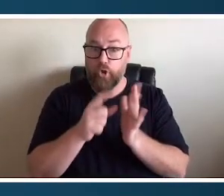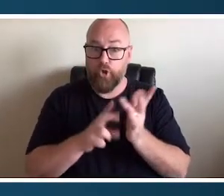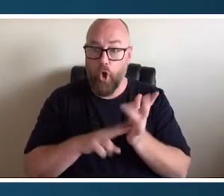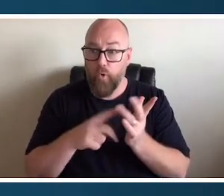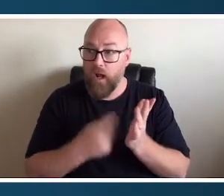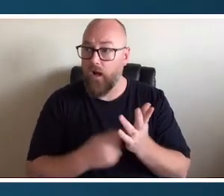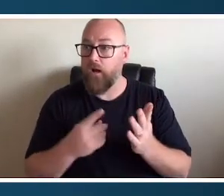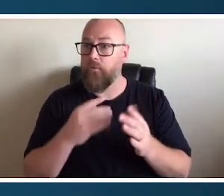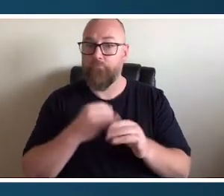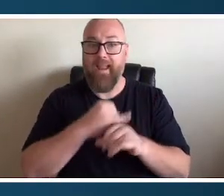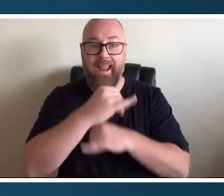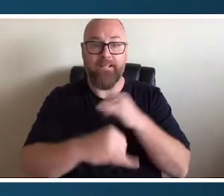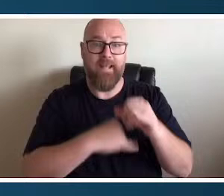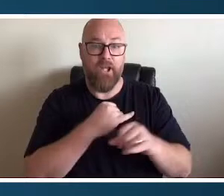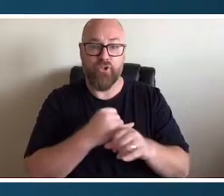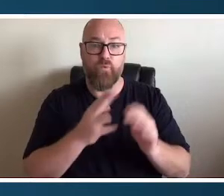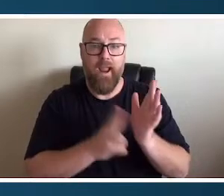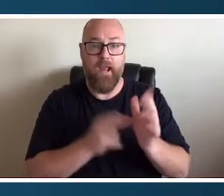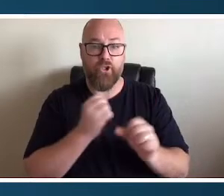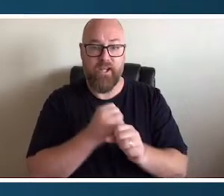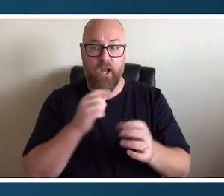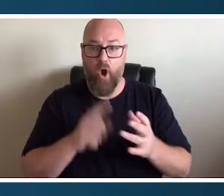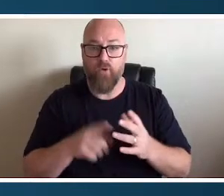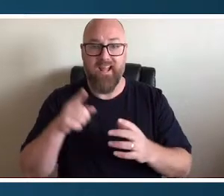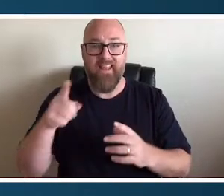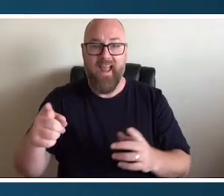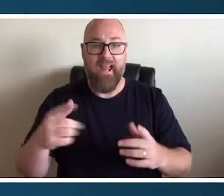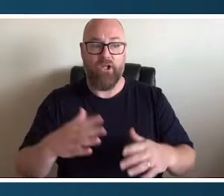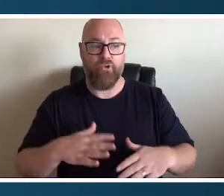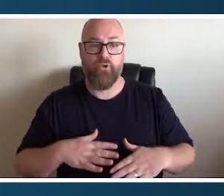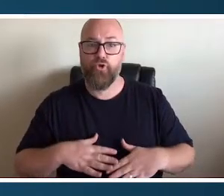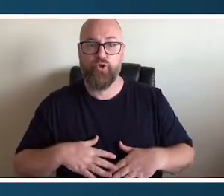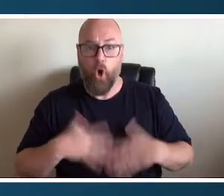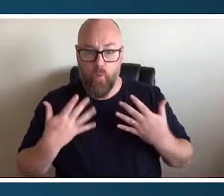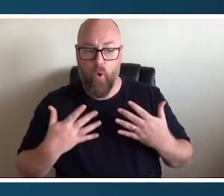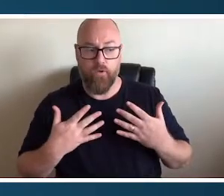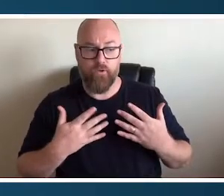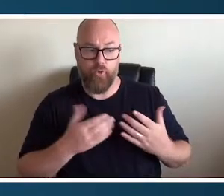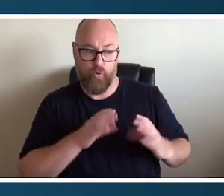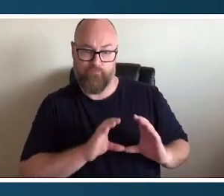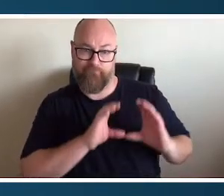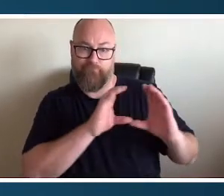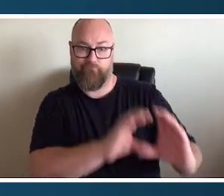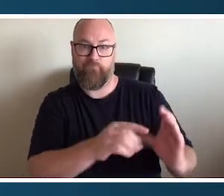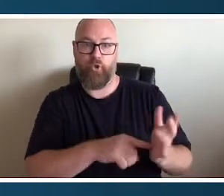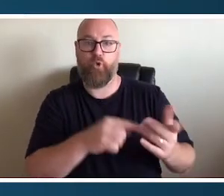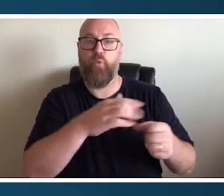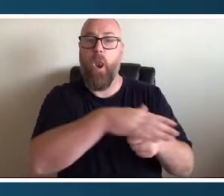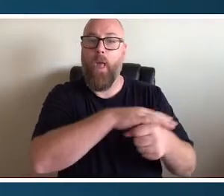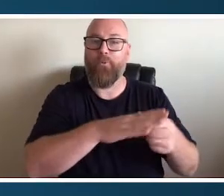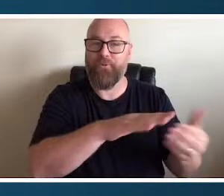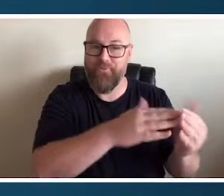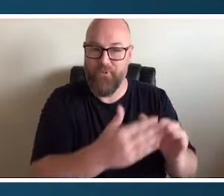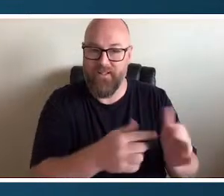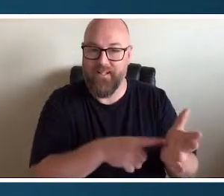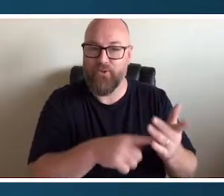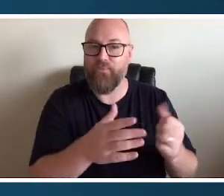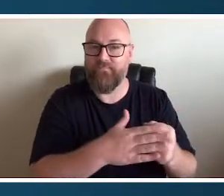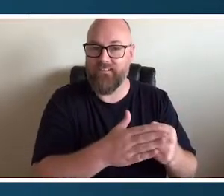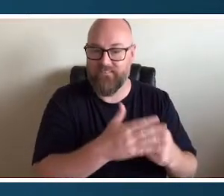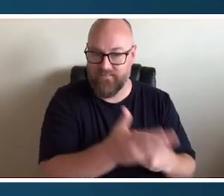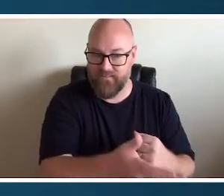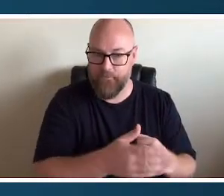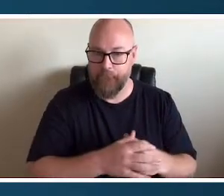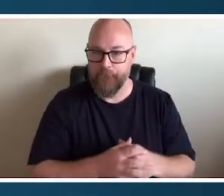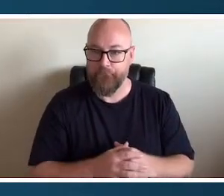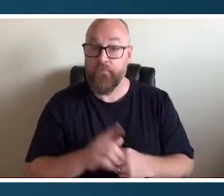NGOs simply don't want localization. That we talk about it, but organizations that